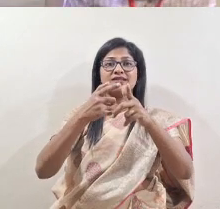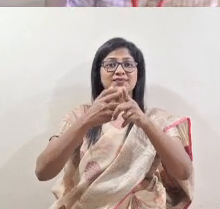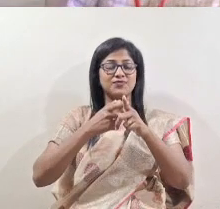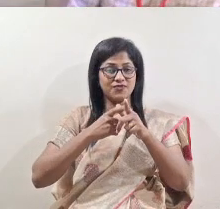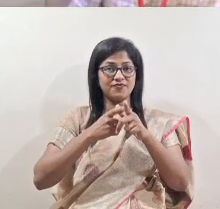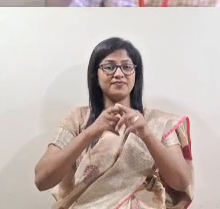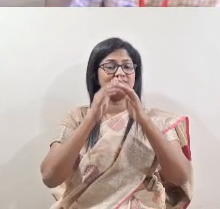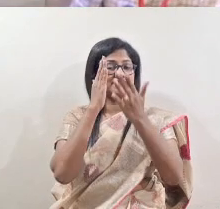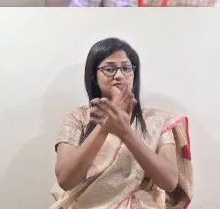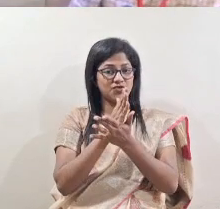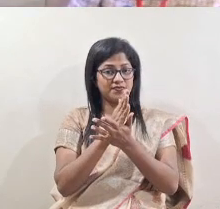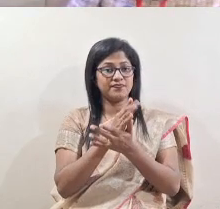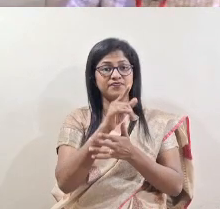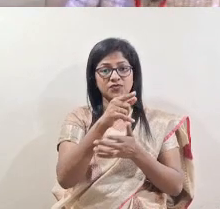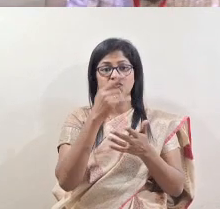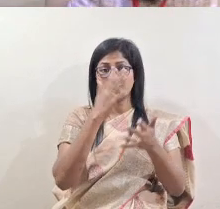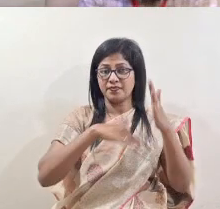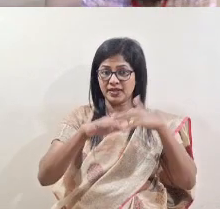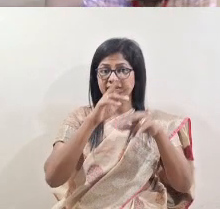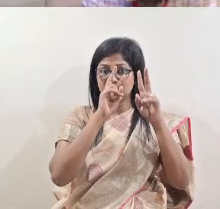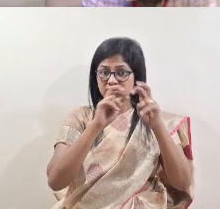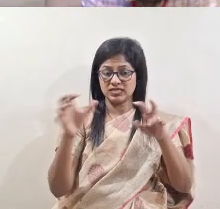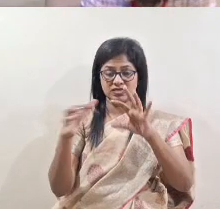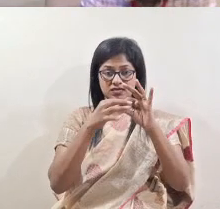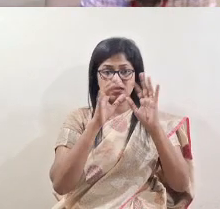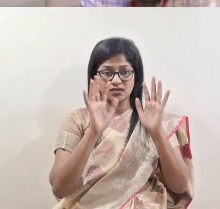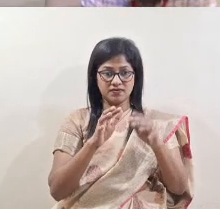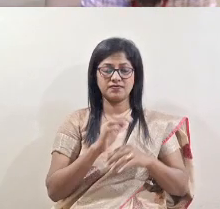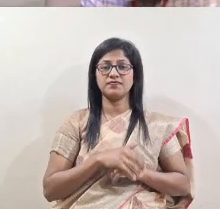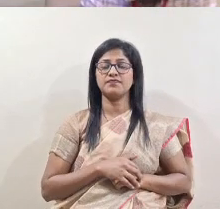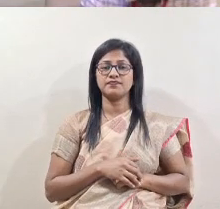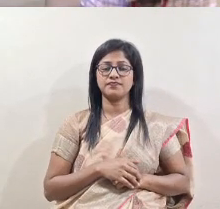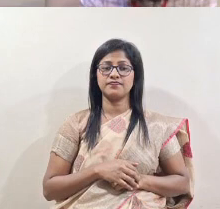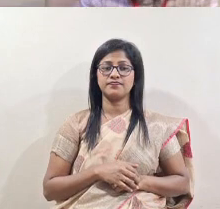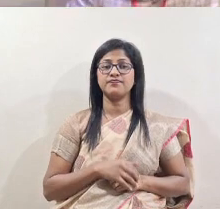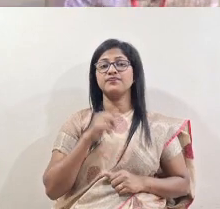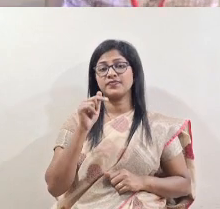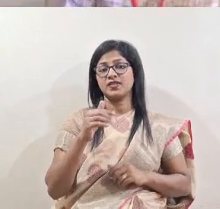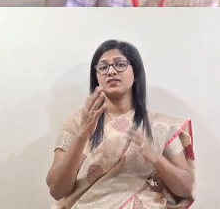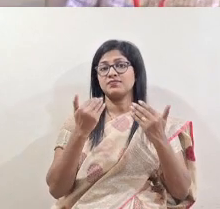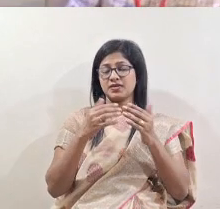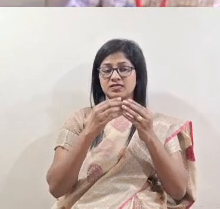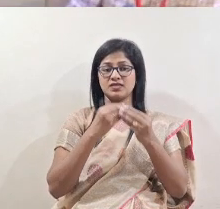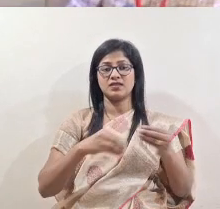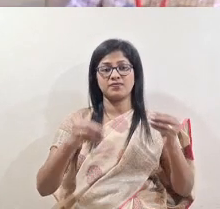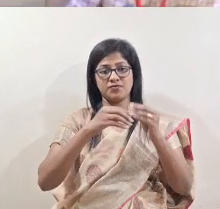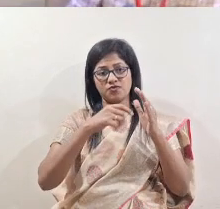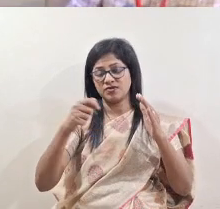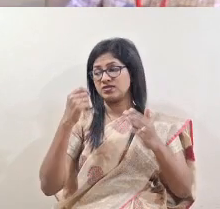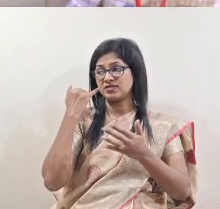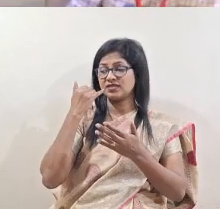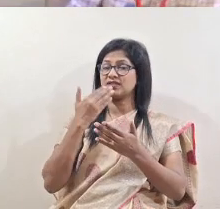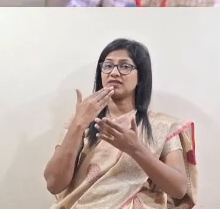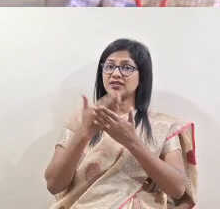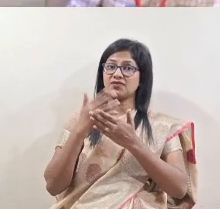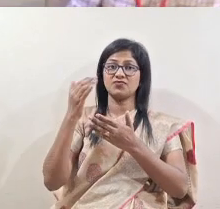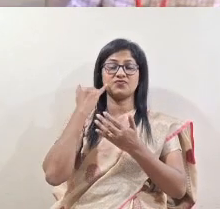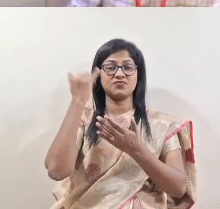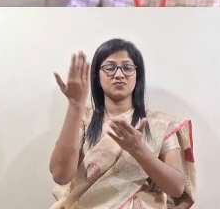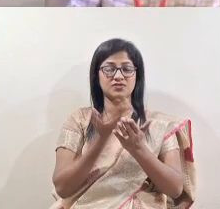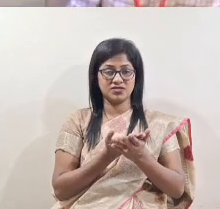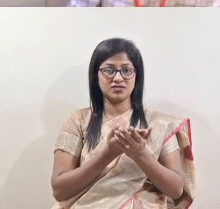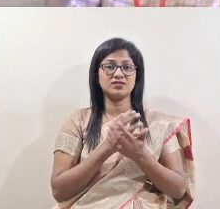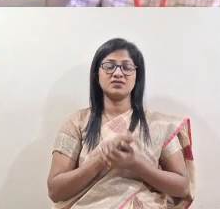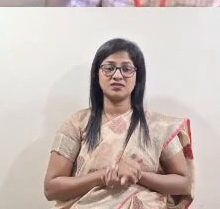of pedestrians. So are you also planning to do some study on that? It's possible to extend this. Thank you for the